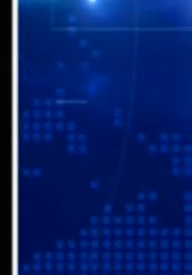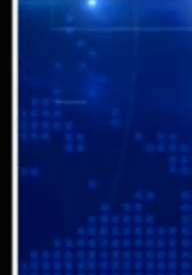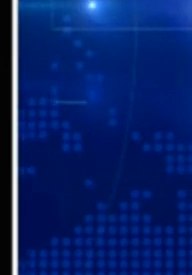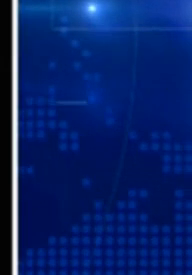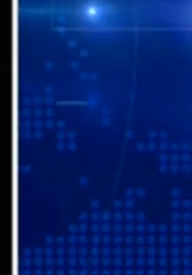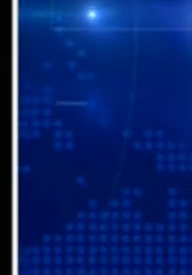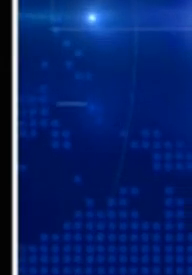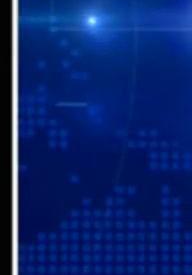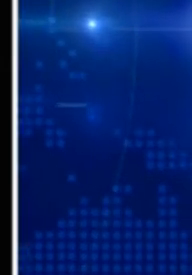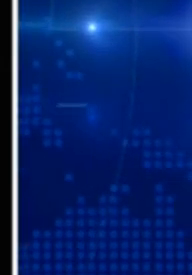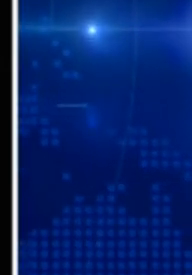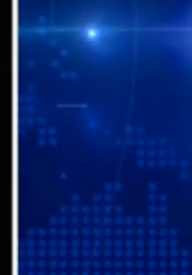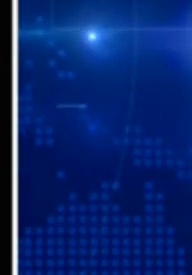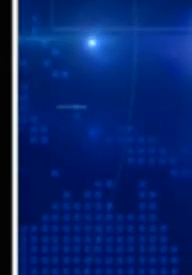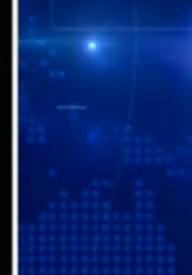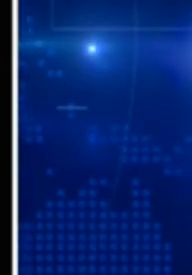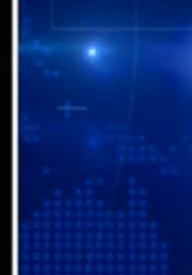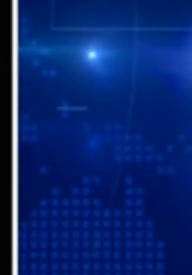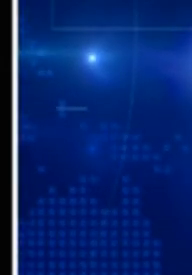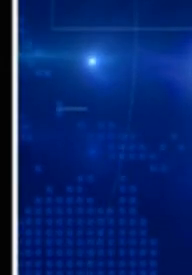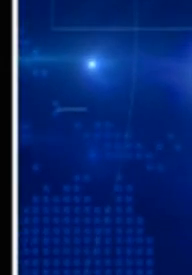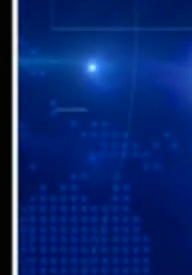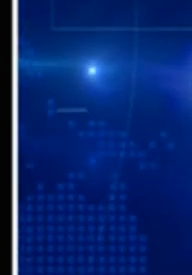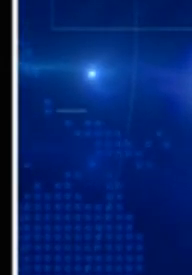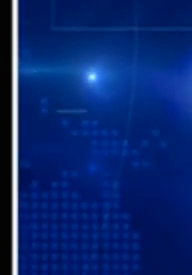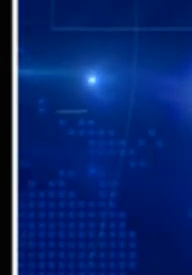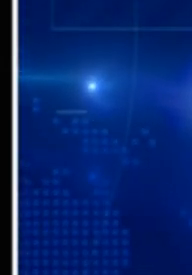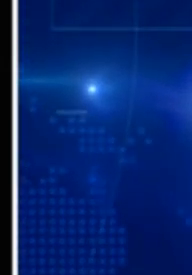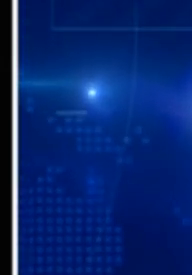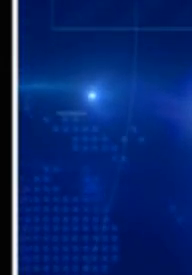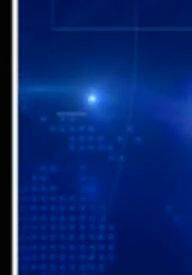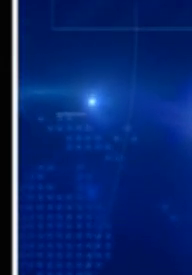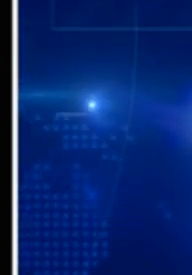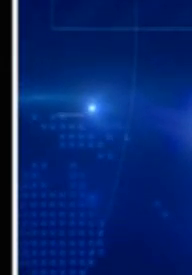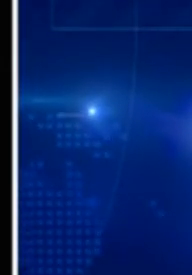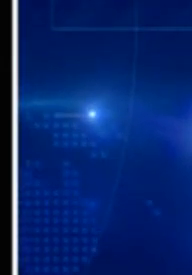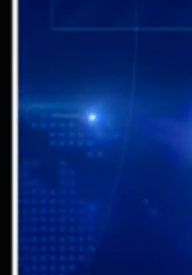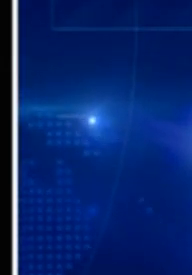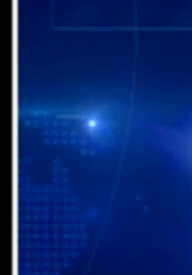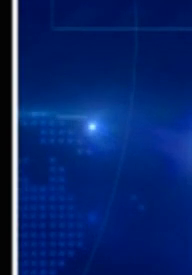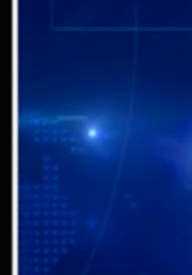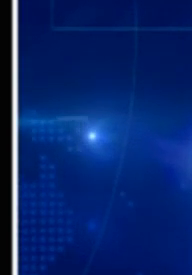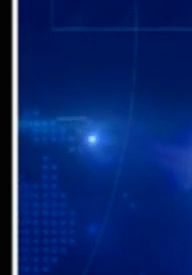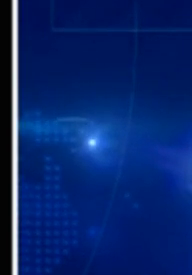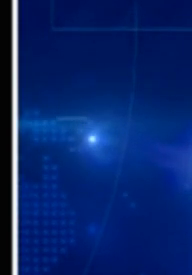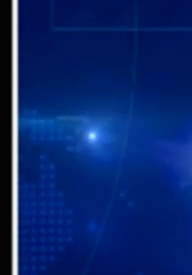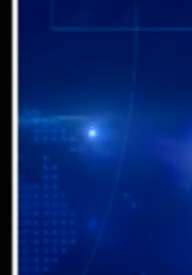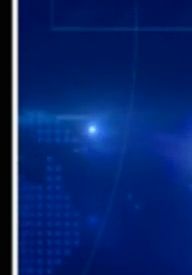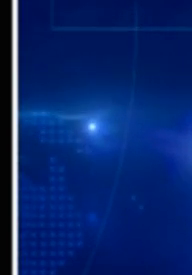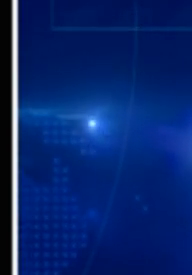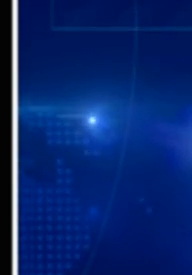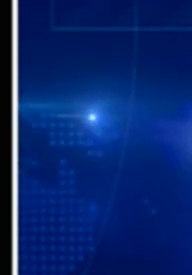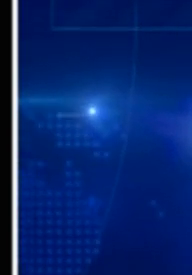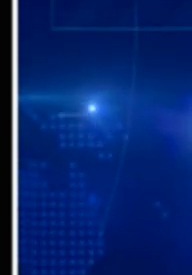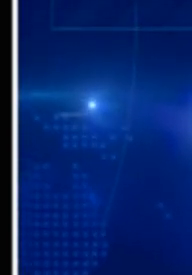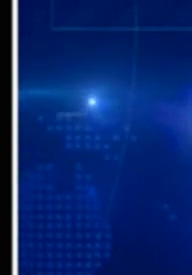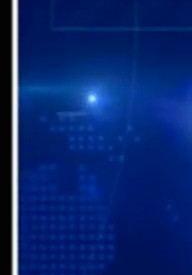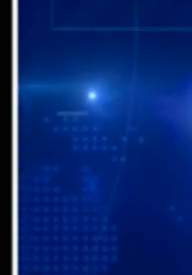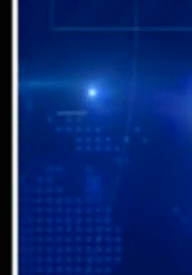communities, our stakeholders, understand the value that the university has